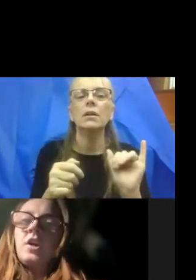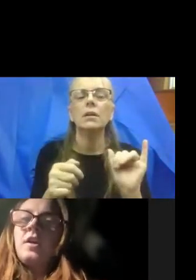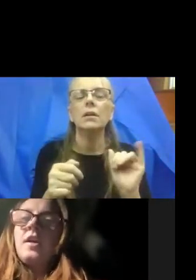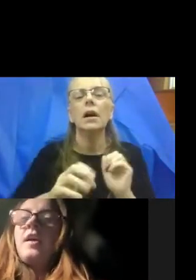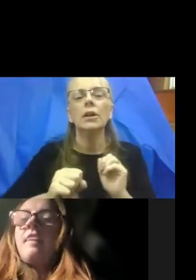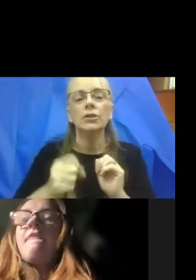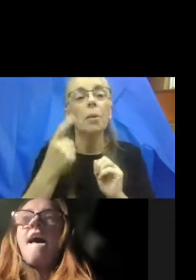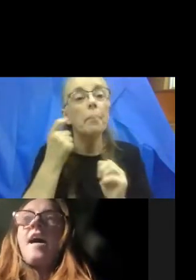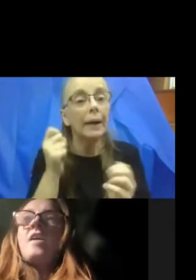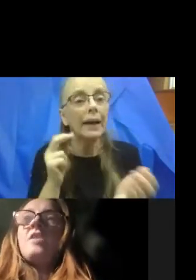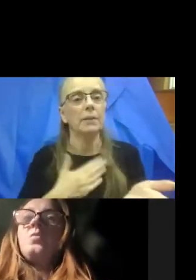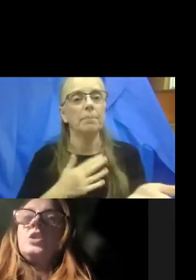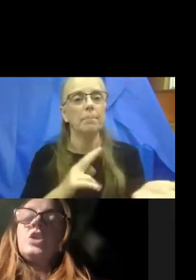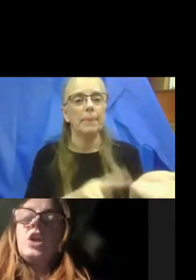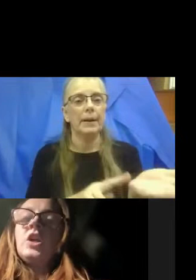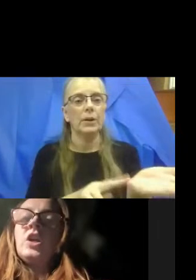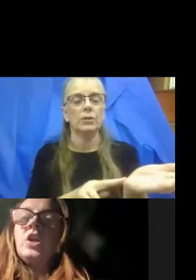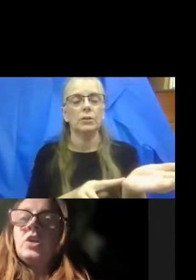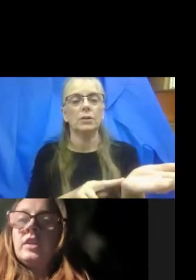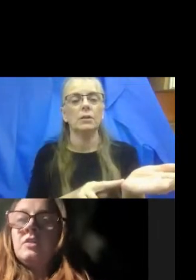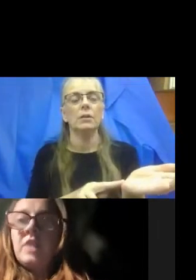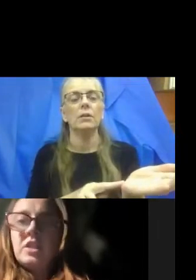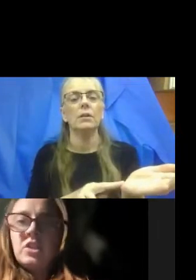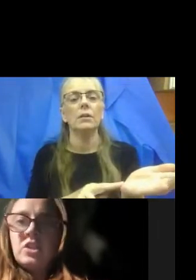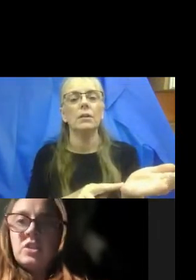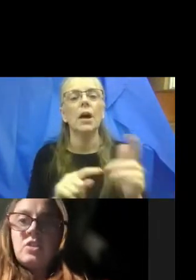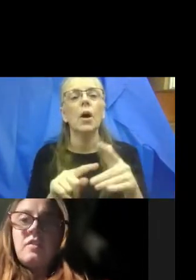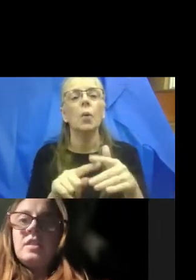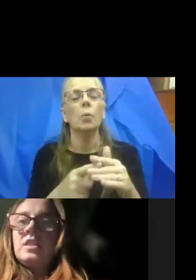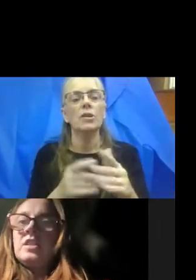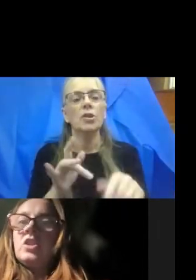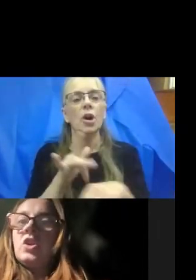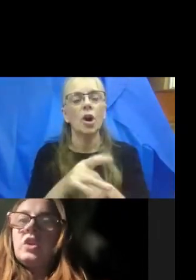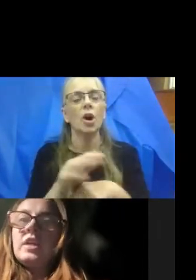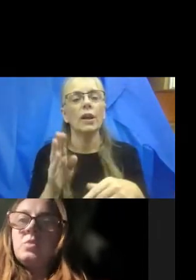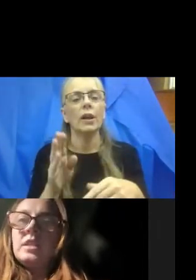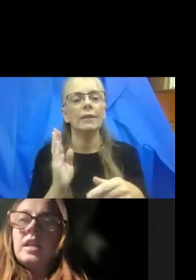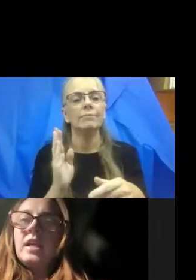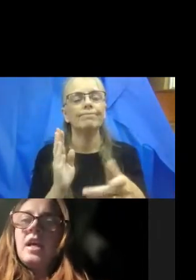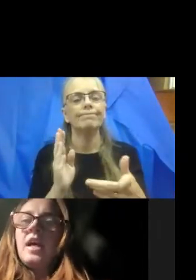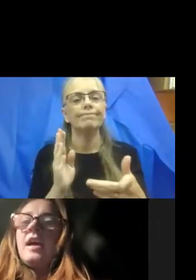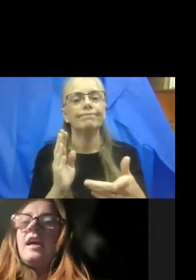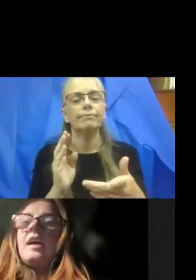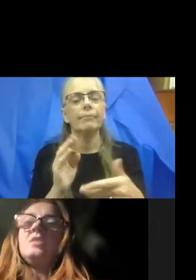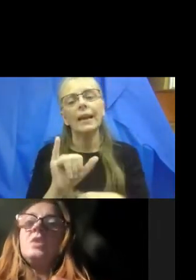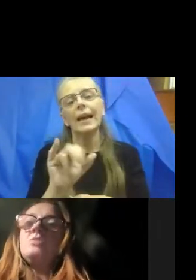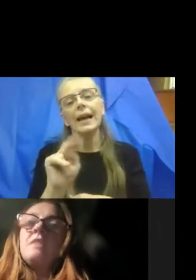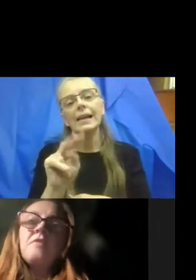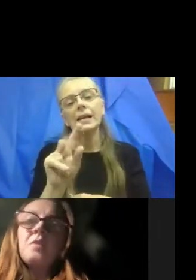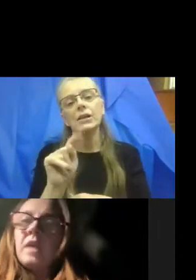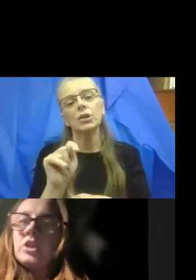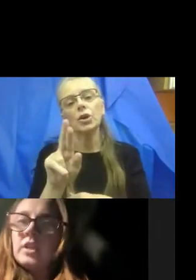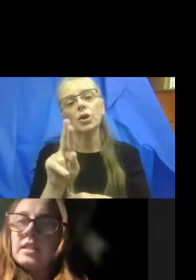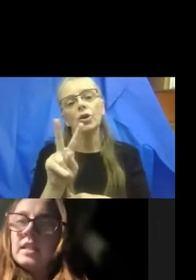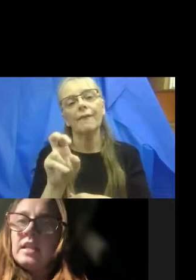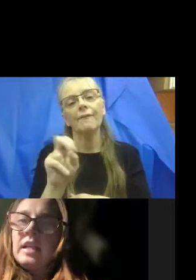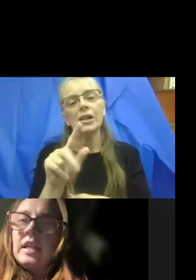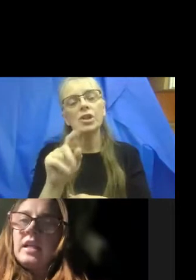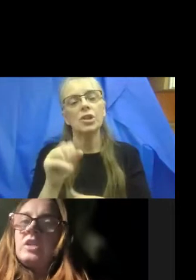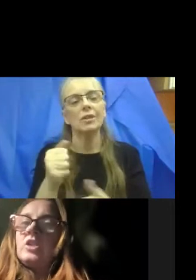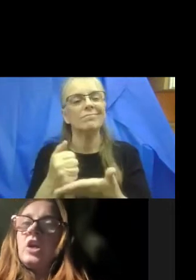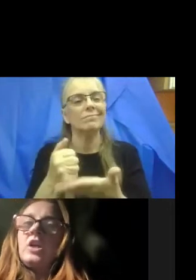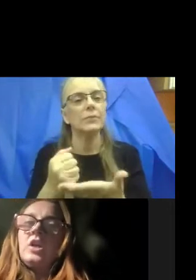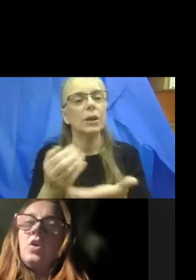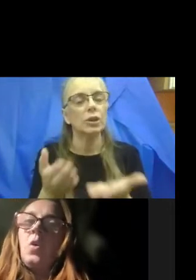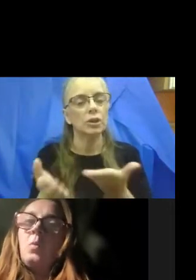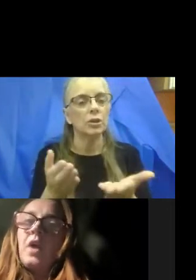her that we started early intervention services as early as we did, got as much information as I needed,